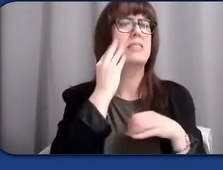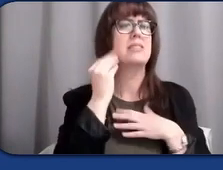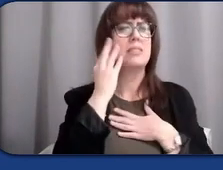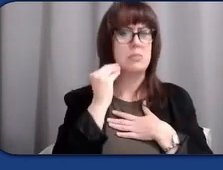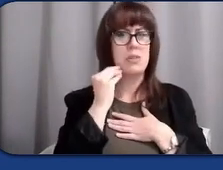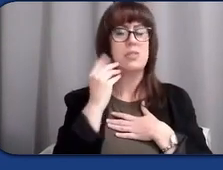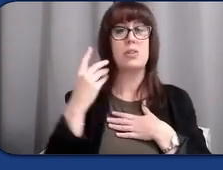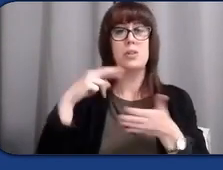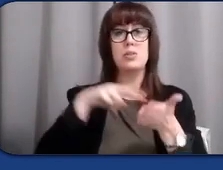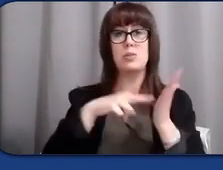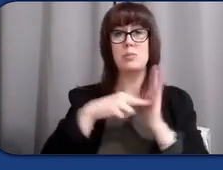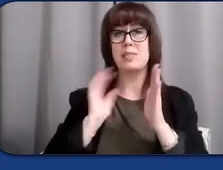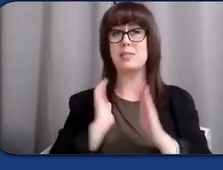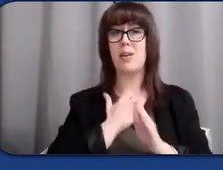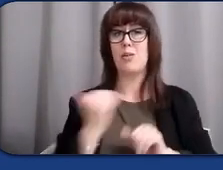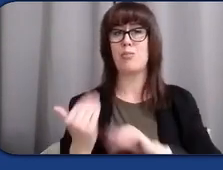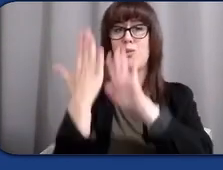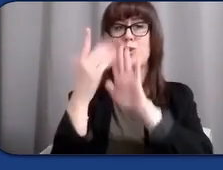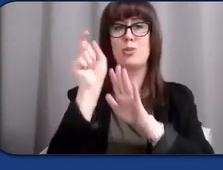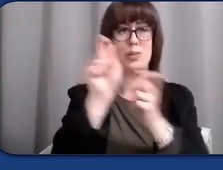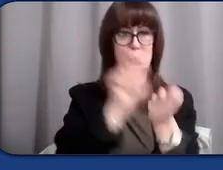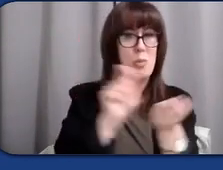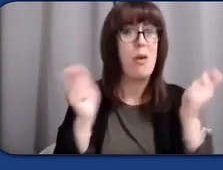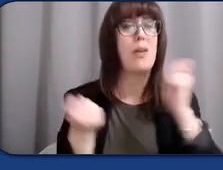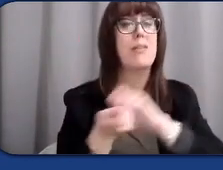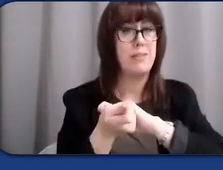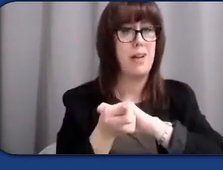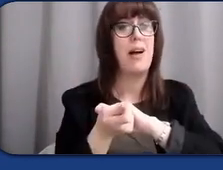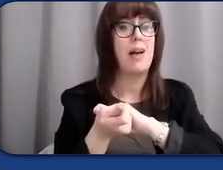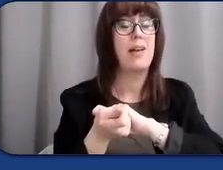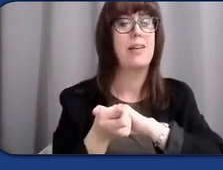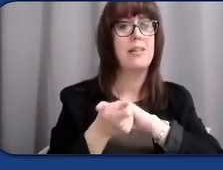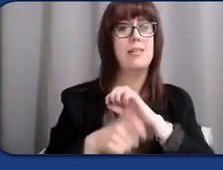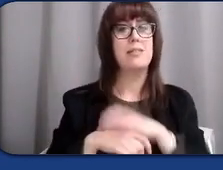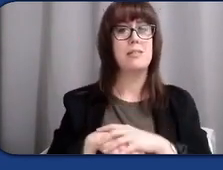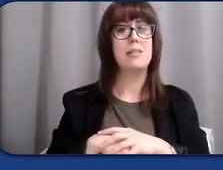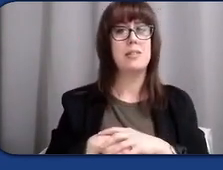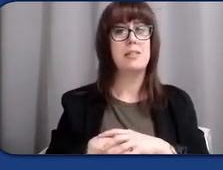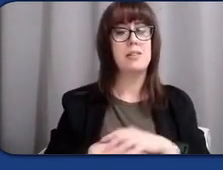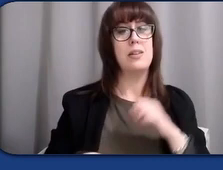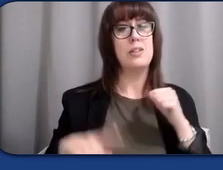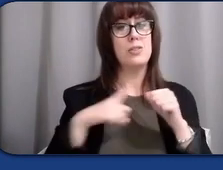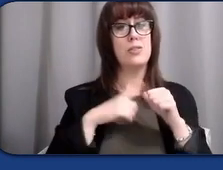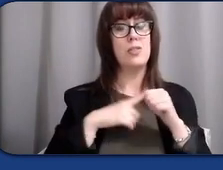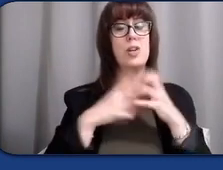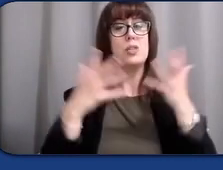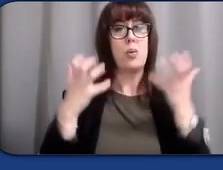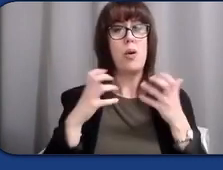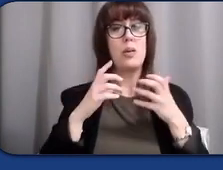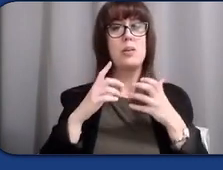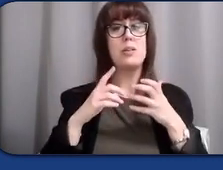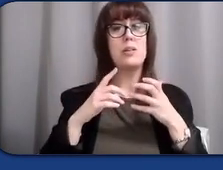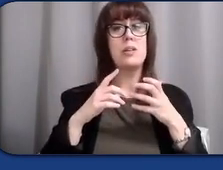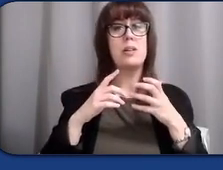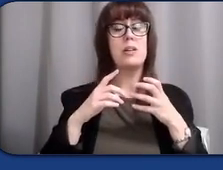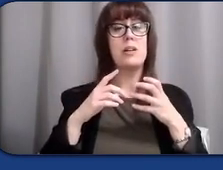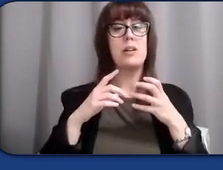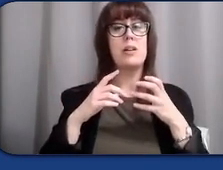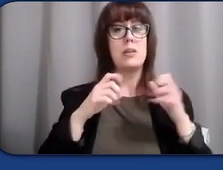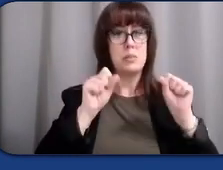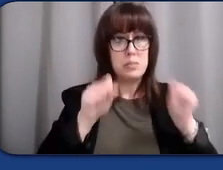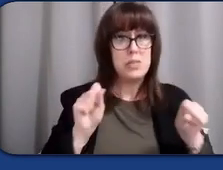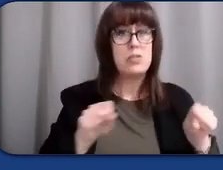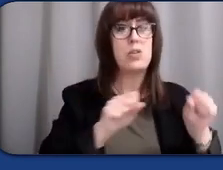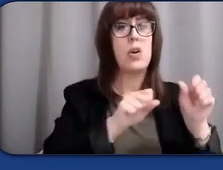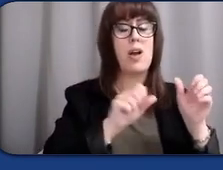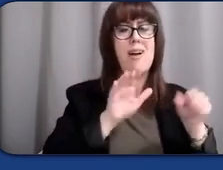where we had to modify our approach. So first of all, we just knew that we had enough material to at least